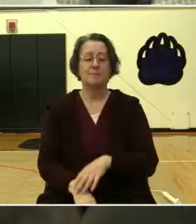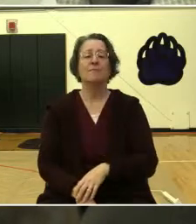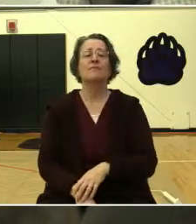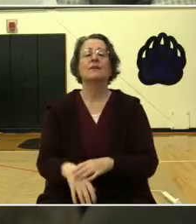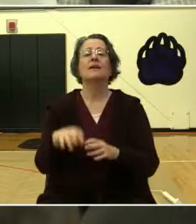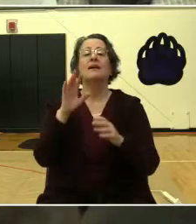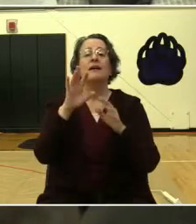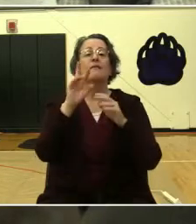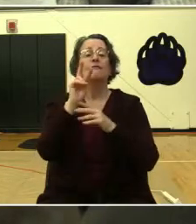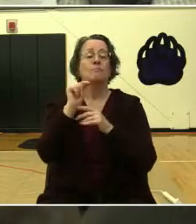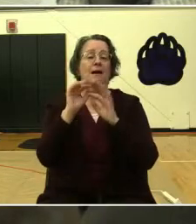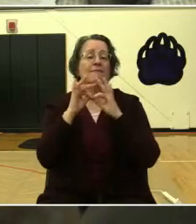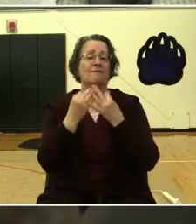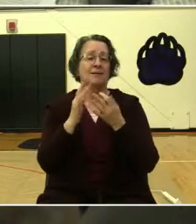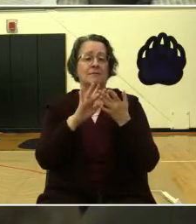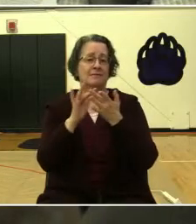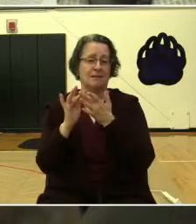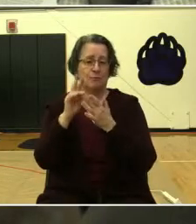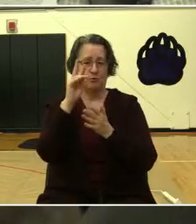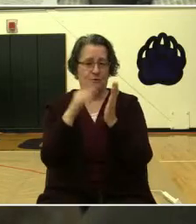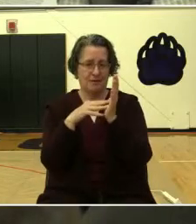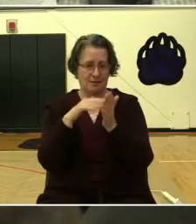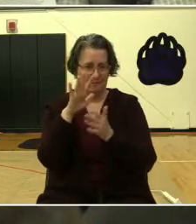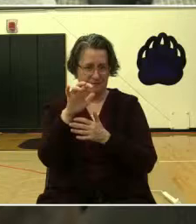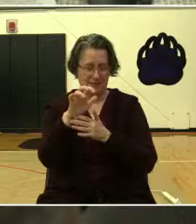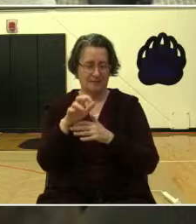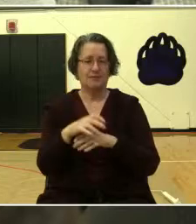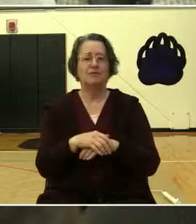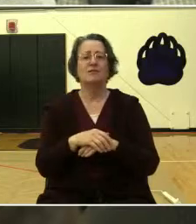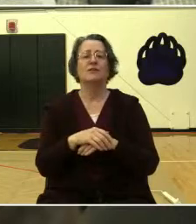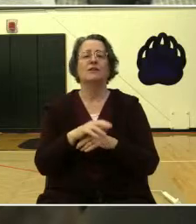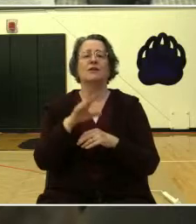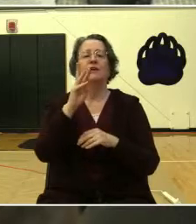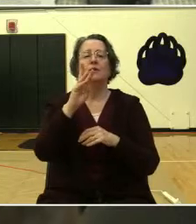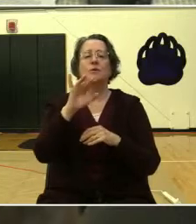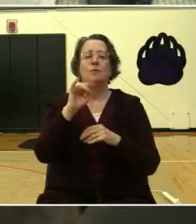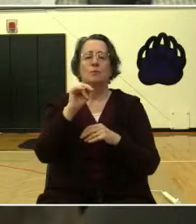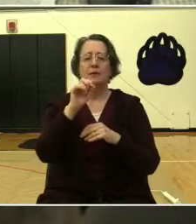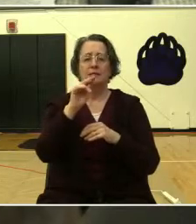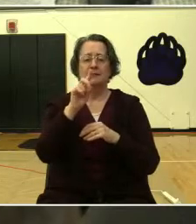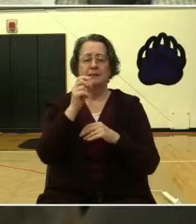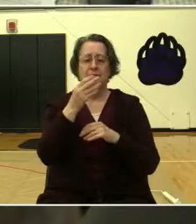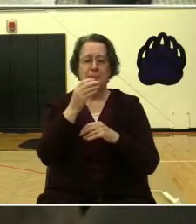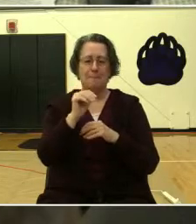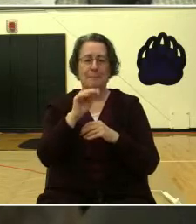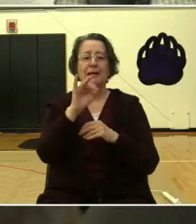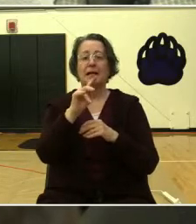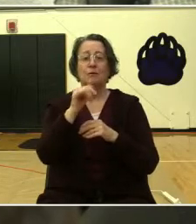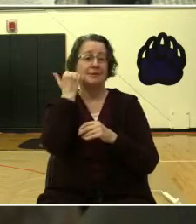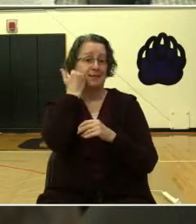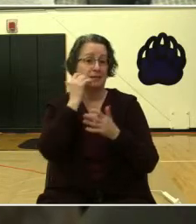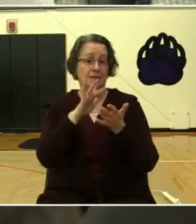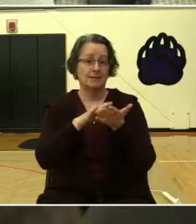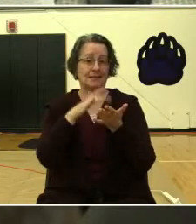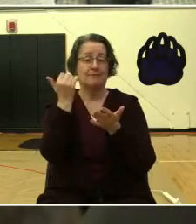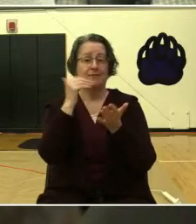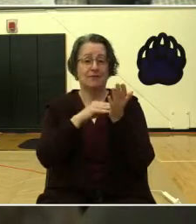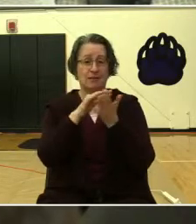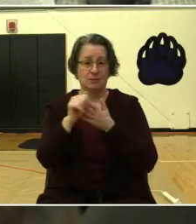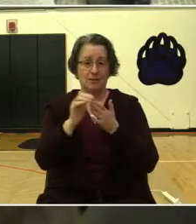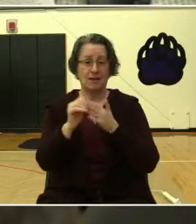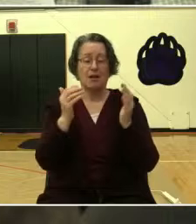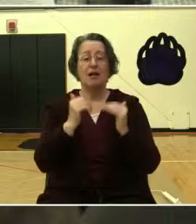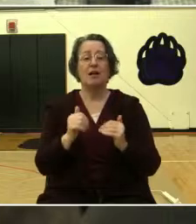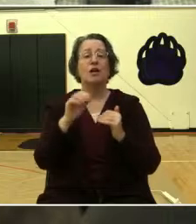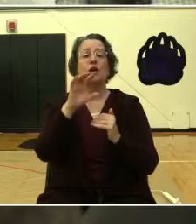Vermont family Network $2,500 Windham County Dental Center $115,000 Windham County